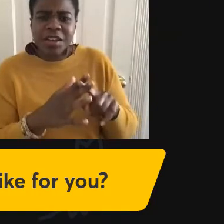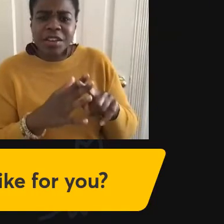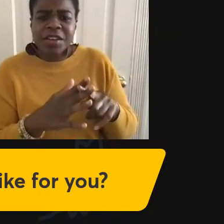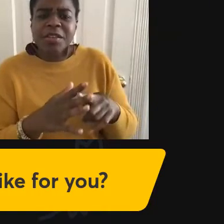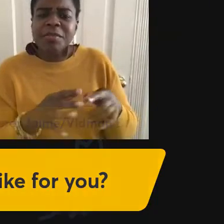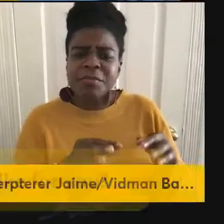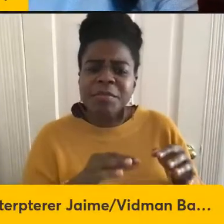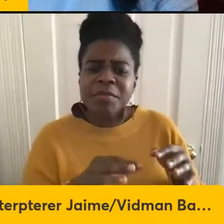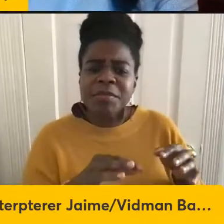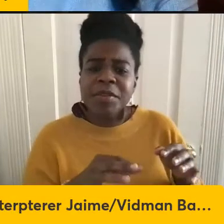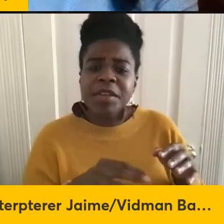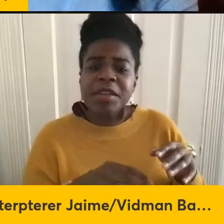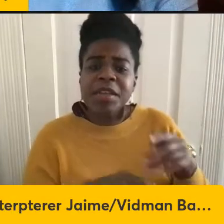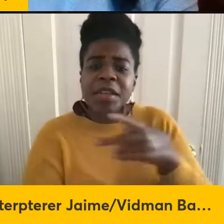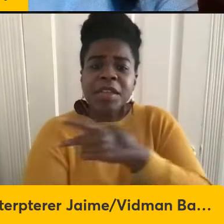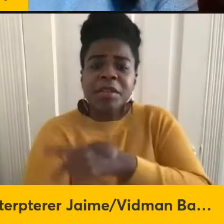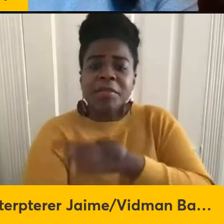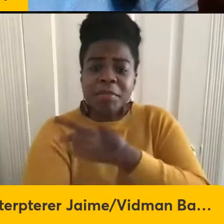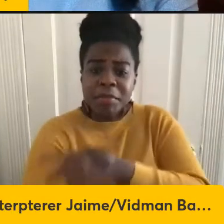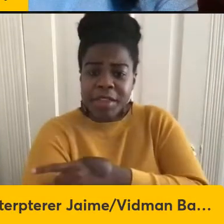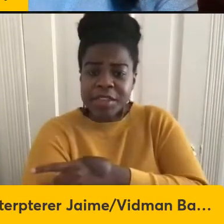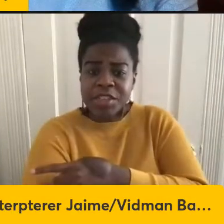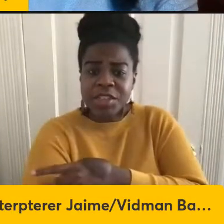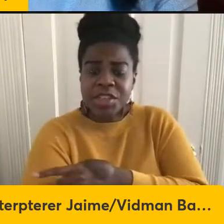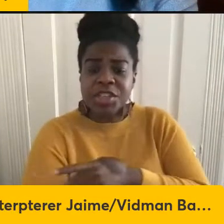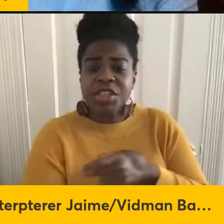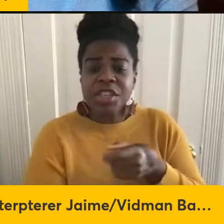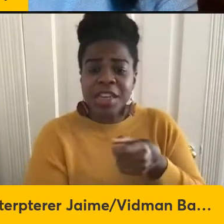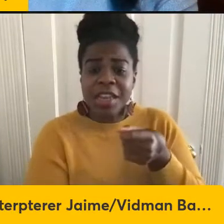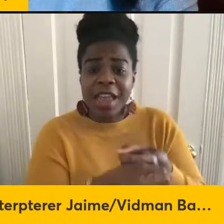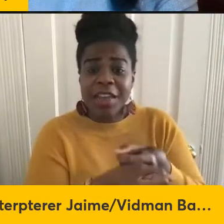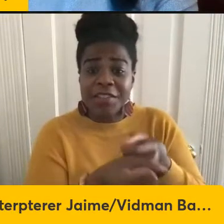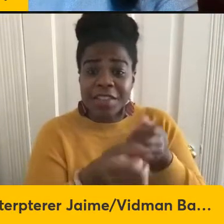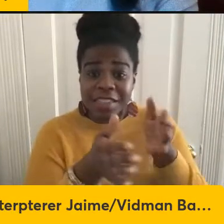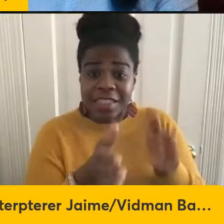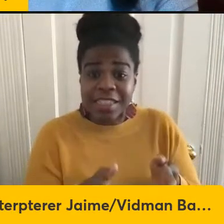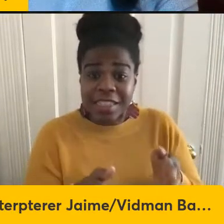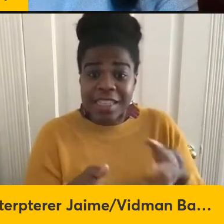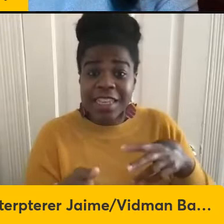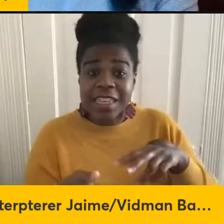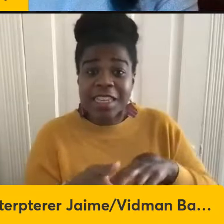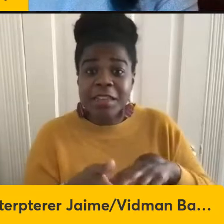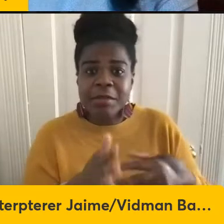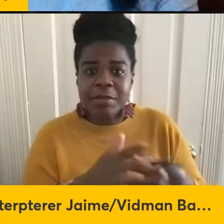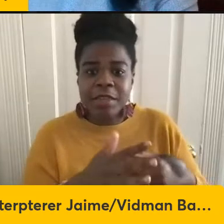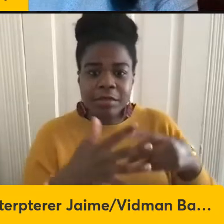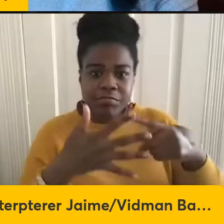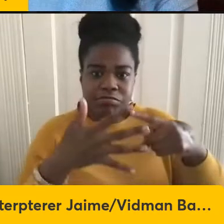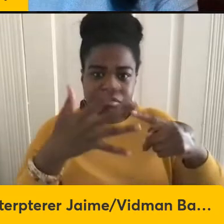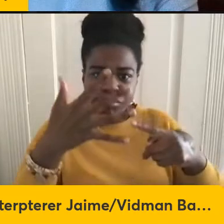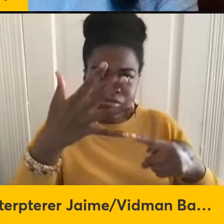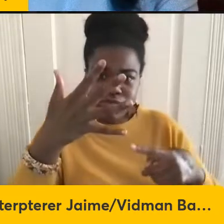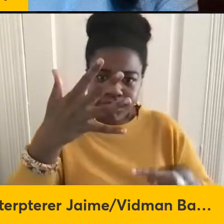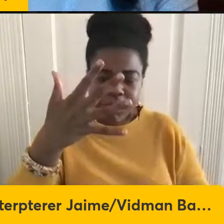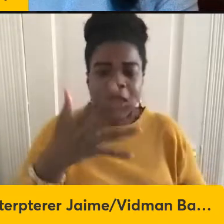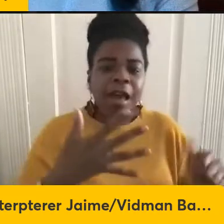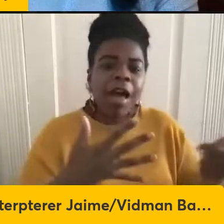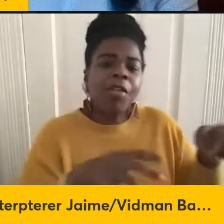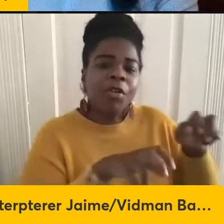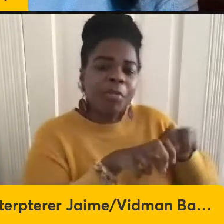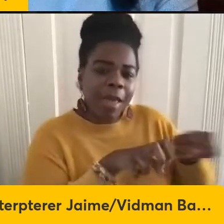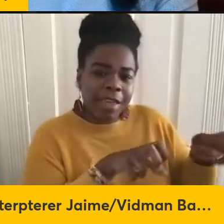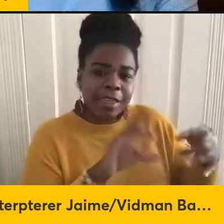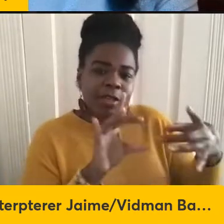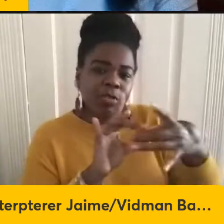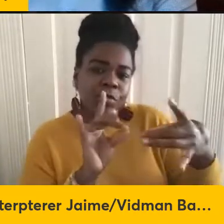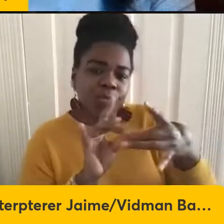saying, patient advocacy can mean so many different things, which is why we're probably going to hear from all the other panelists. But